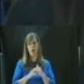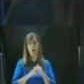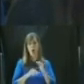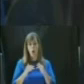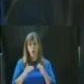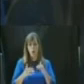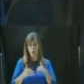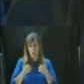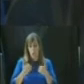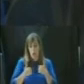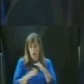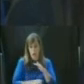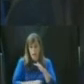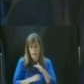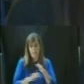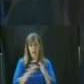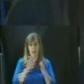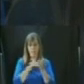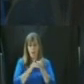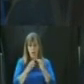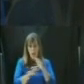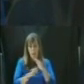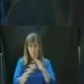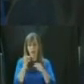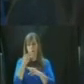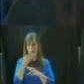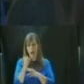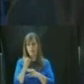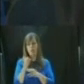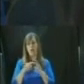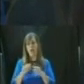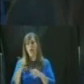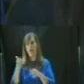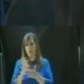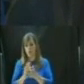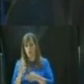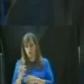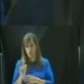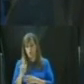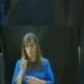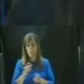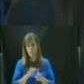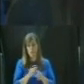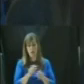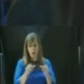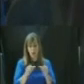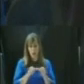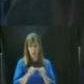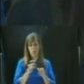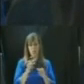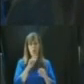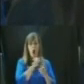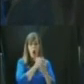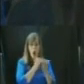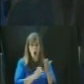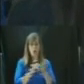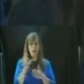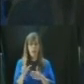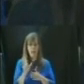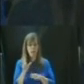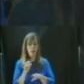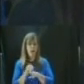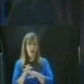elementary, middle school, high school, and alternative schools. Nominations for specialized areas such as the arts, library and